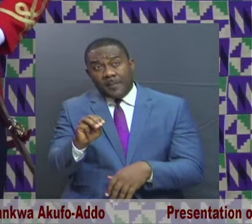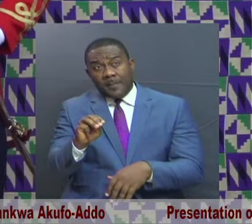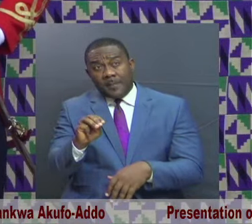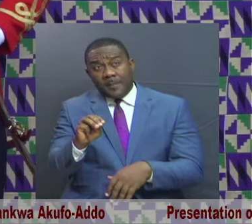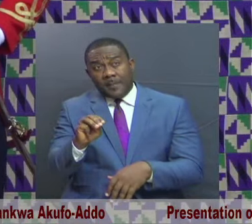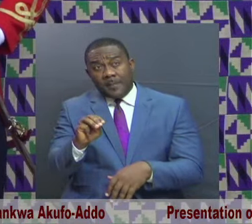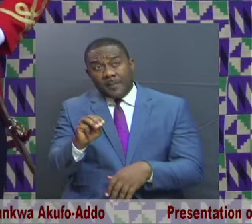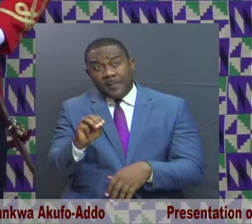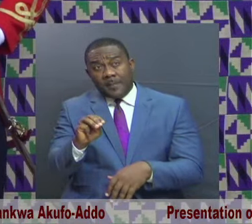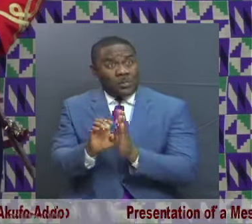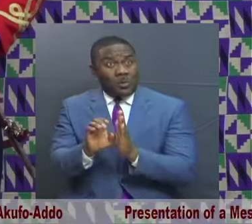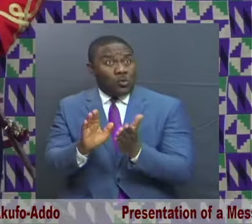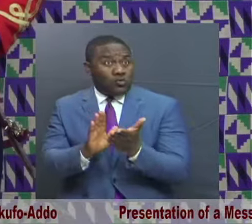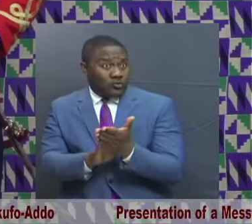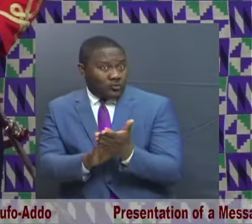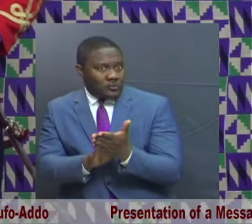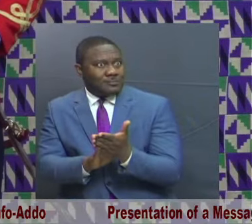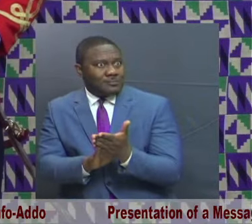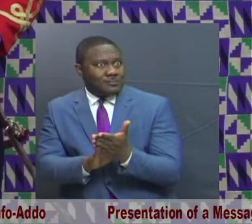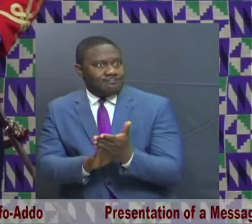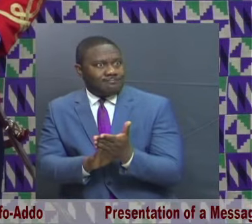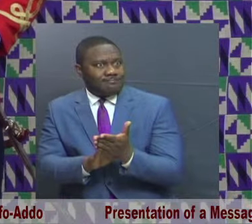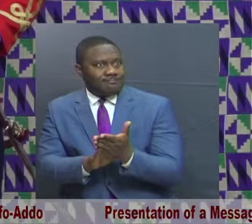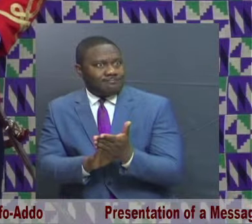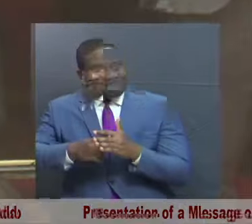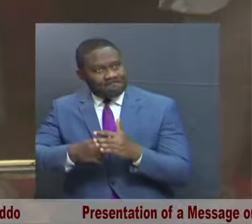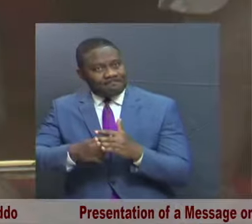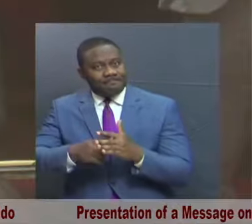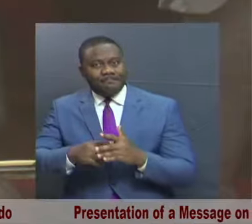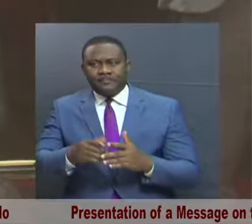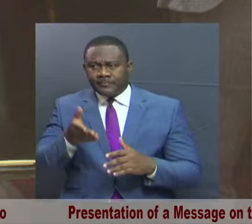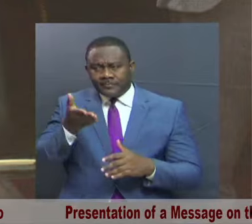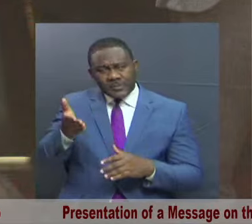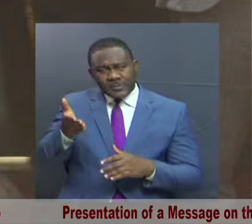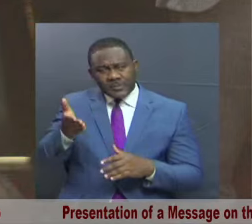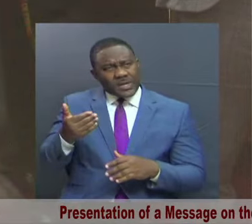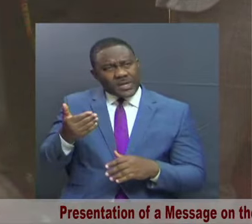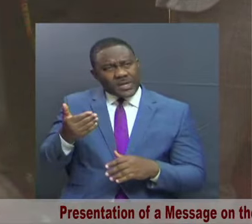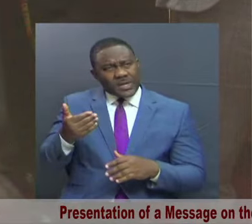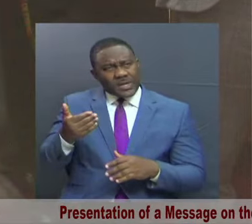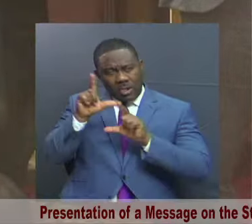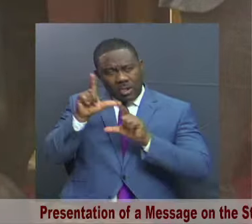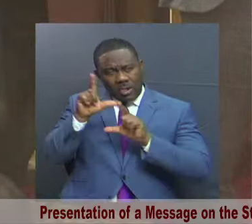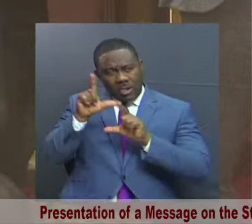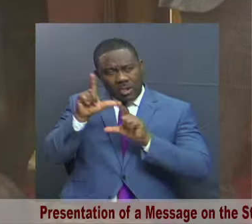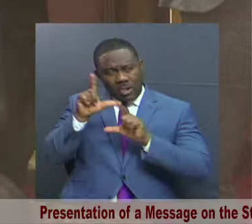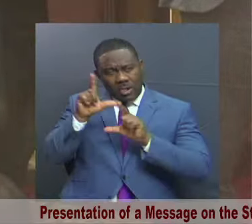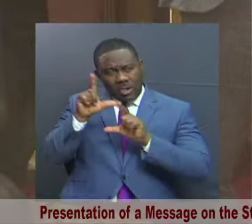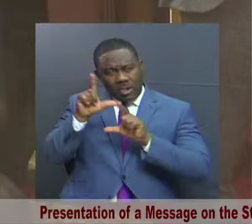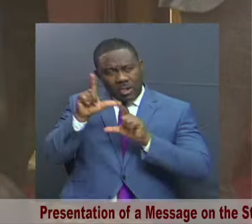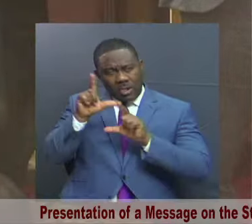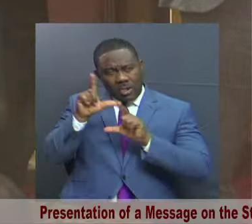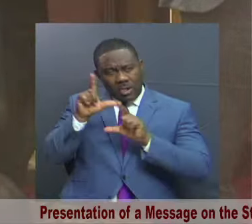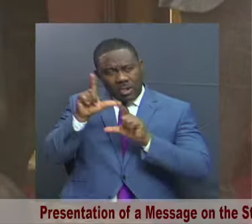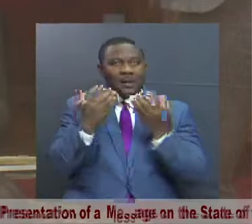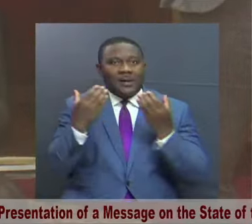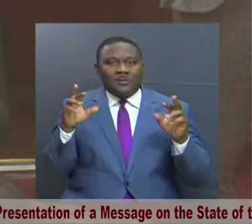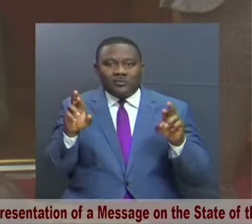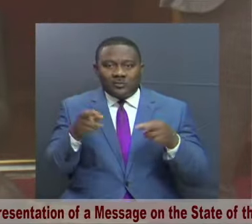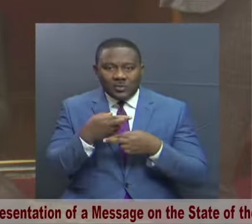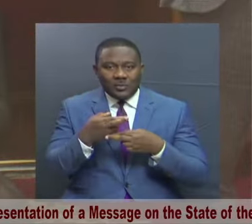operationalized these schools have been equipped with state-ofthe-art Laboratories and classrooms